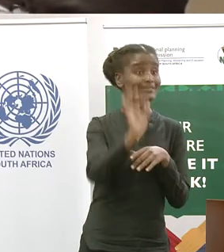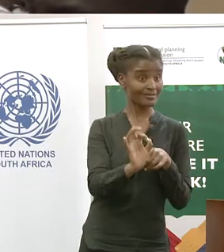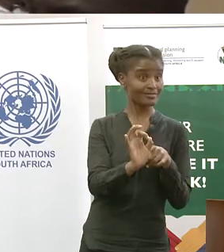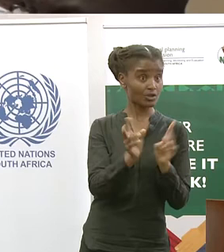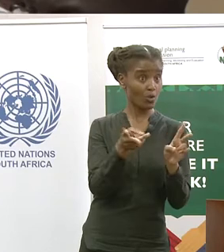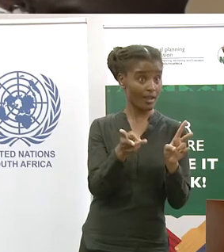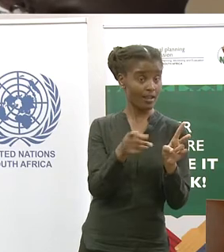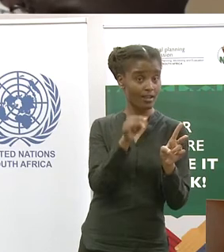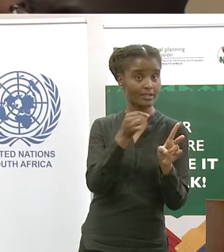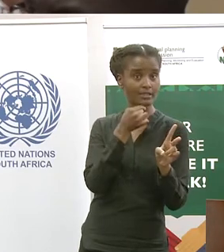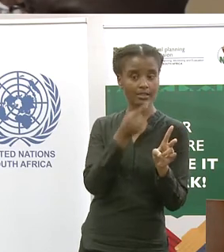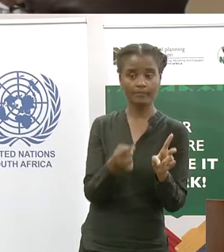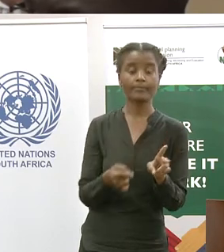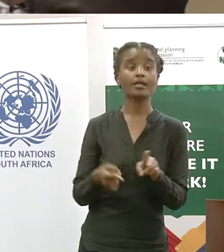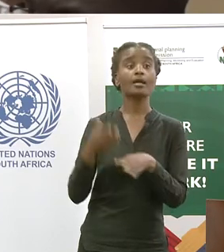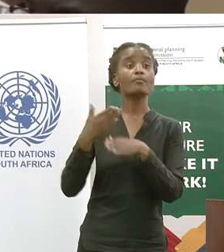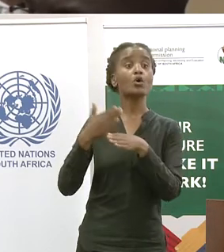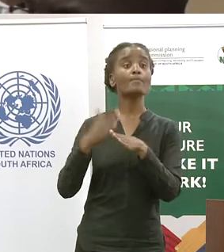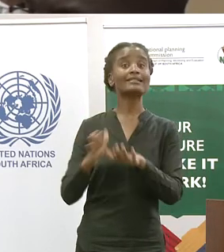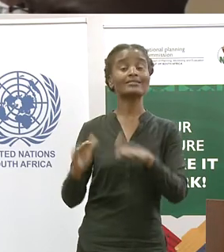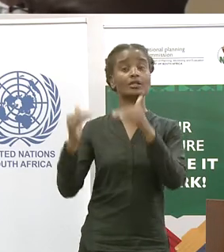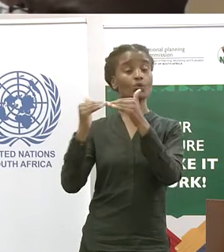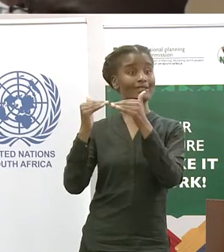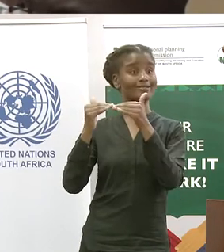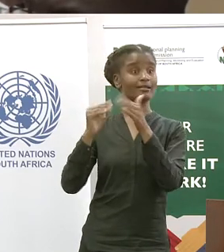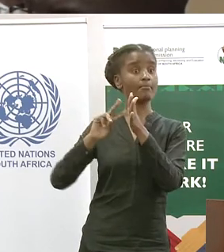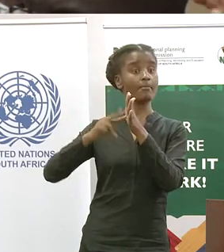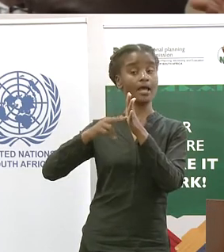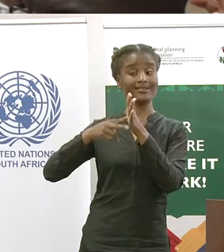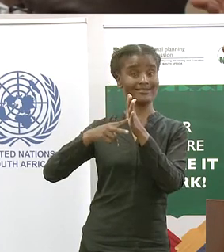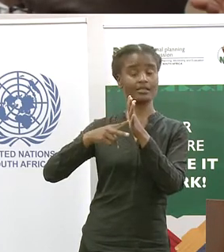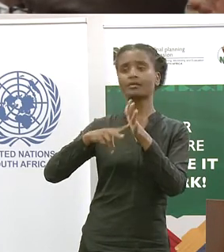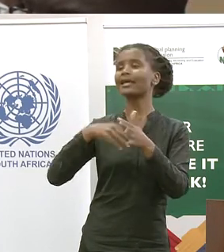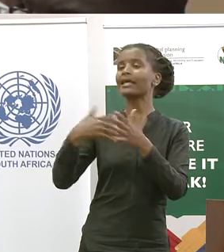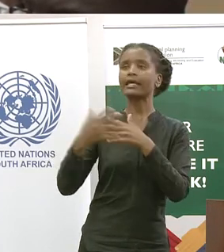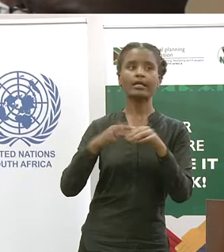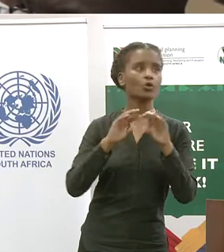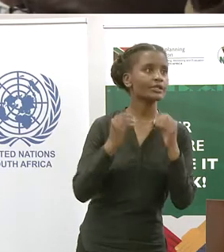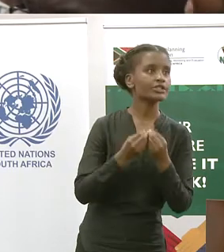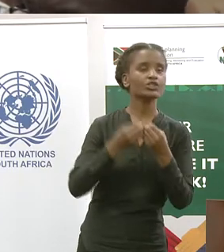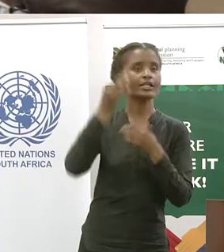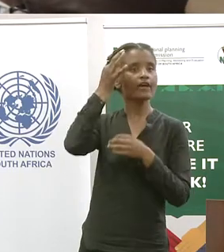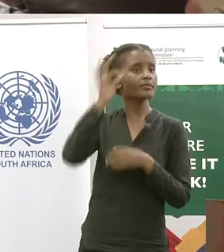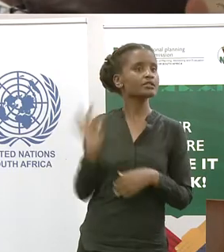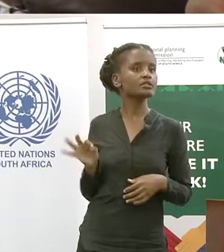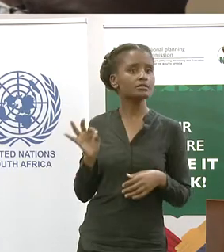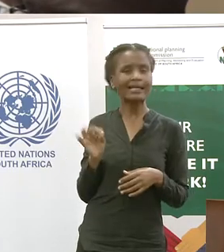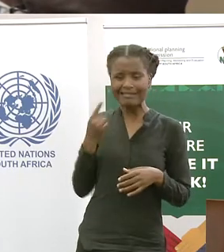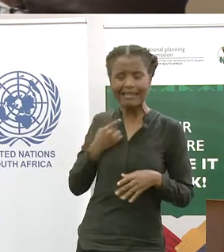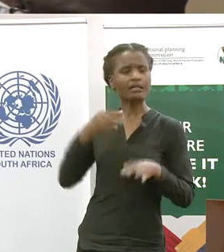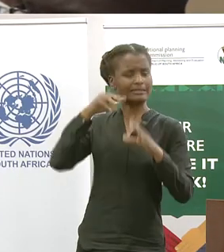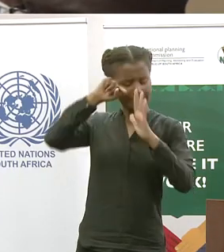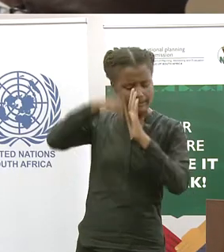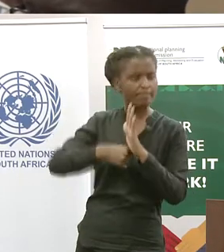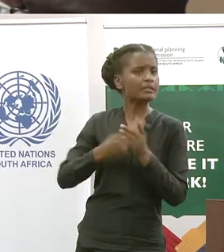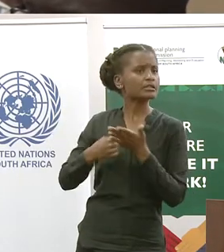in any employment equity plan of either a private organization or of government. It's a by-the-way issue.